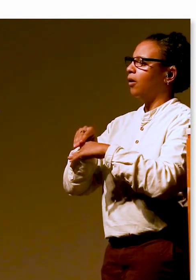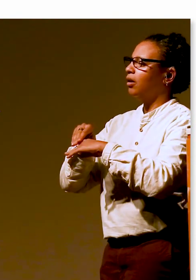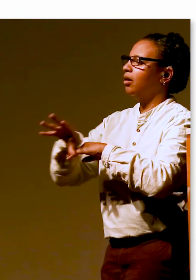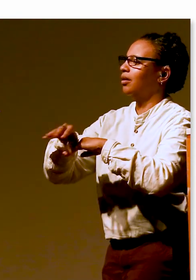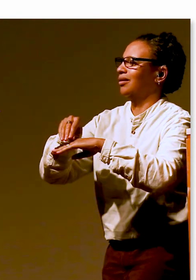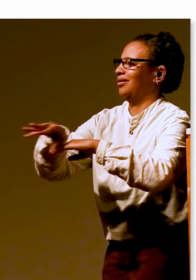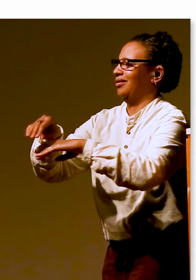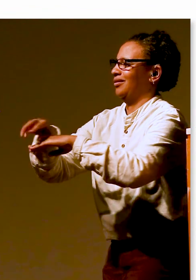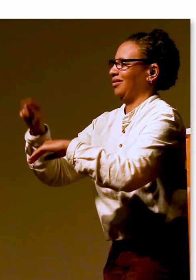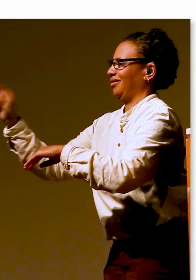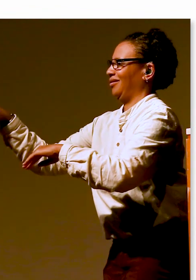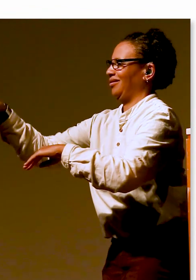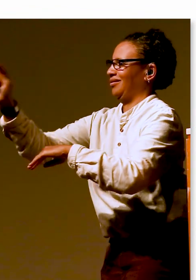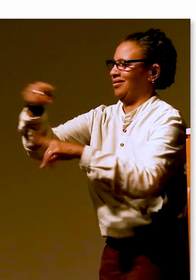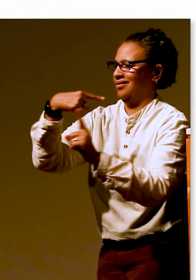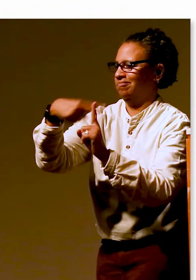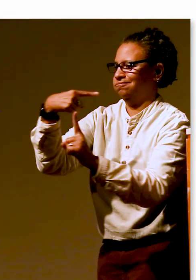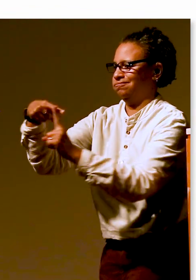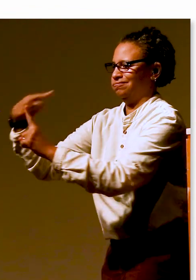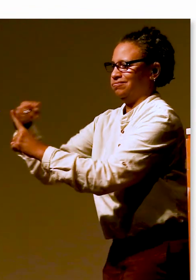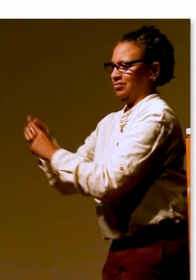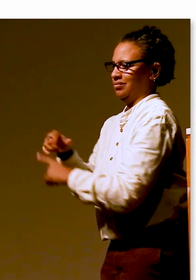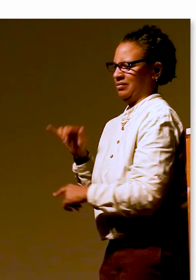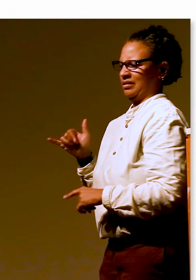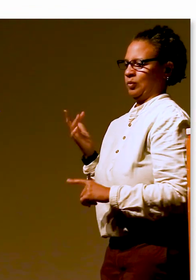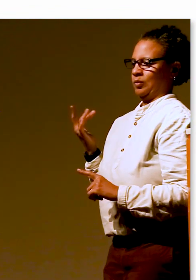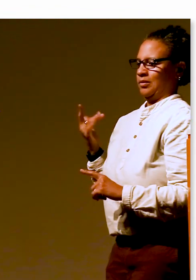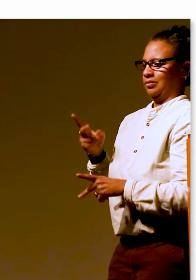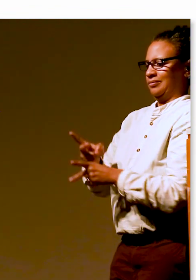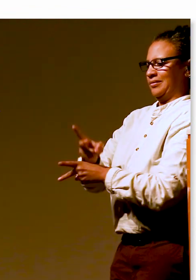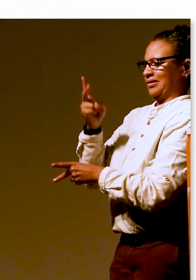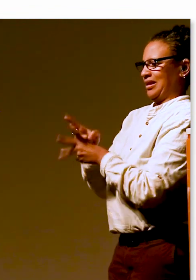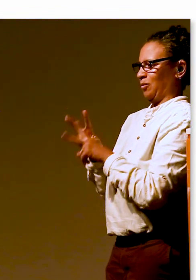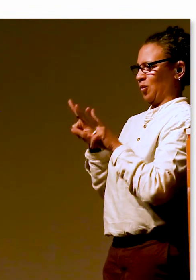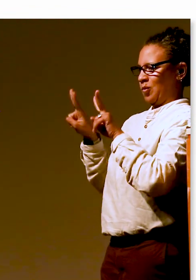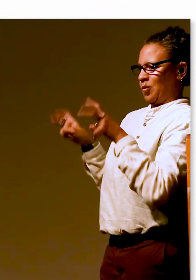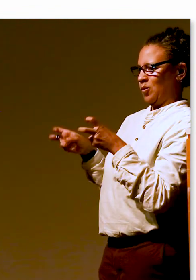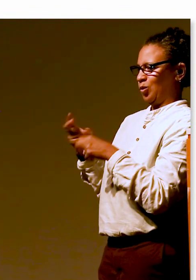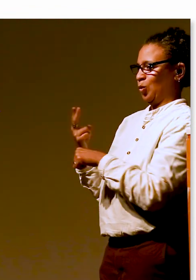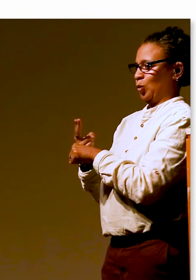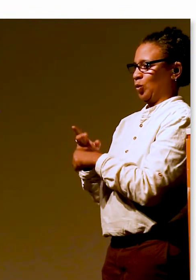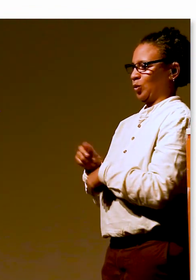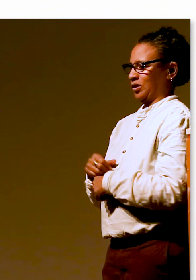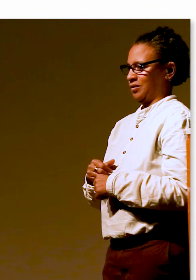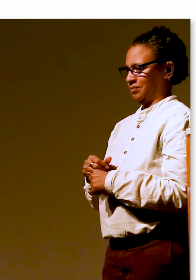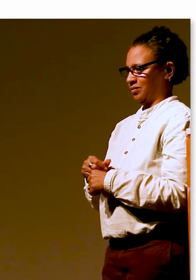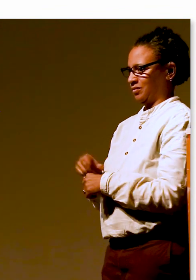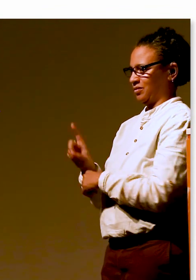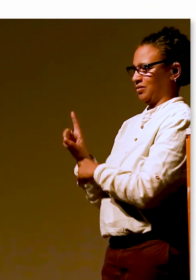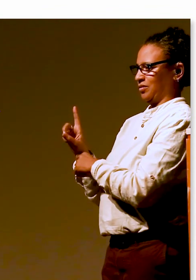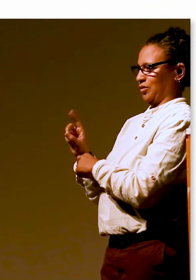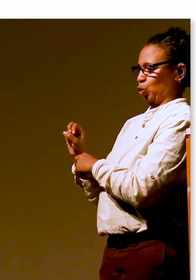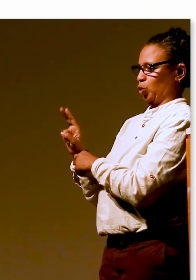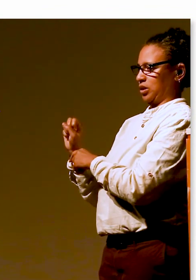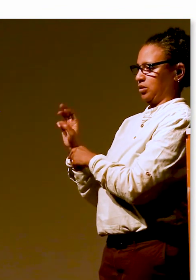But in other projects, I'm nothing but doubt. I'm like doubt in a dress and heels at all times.